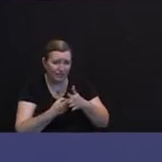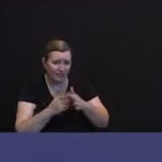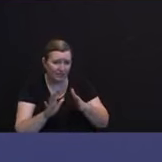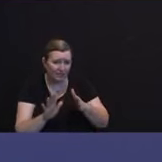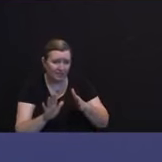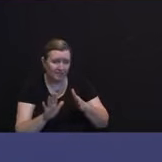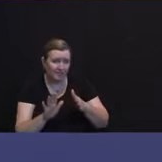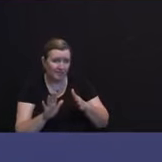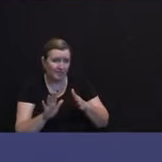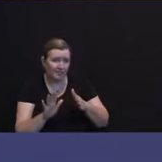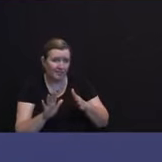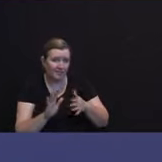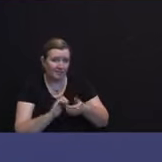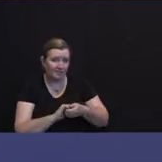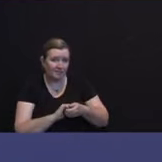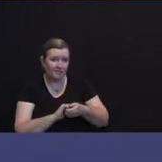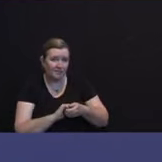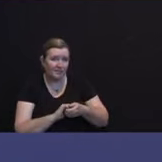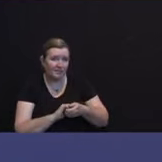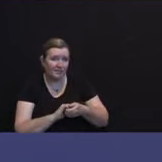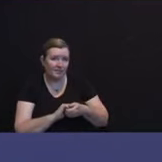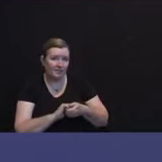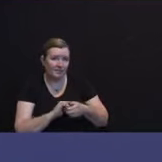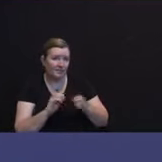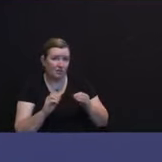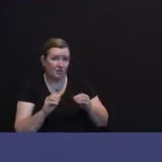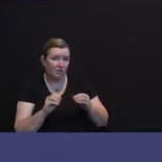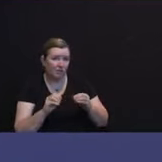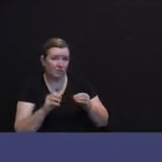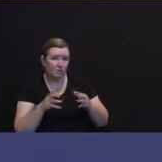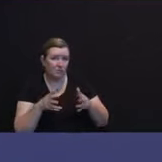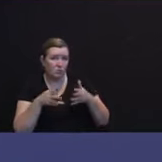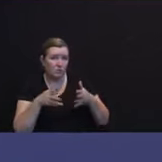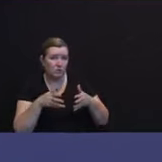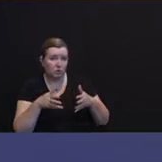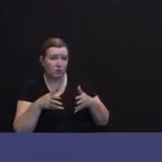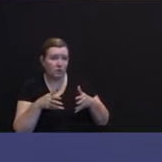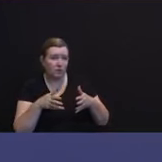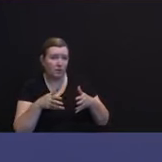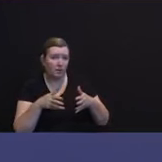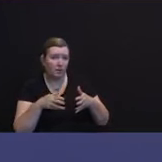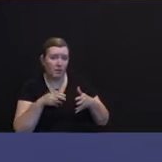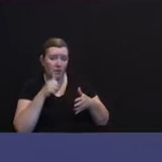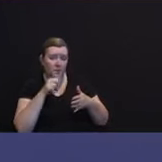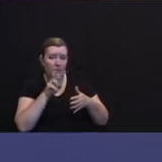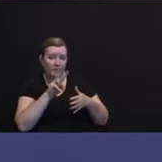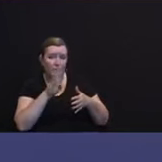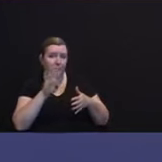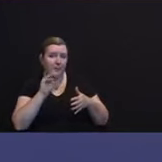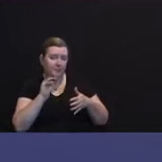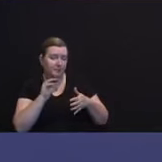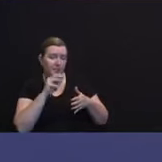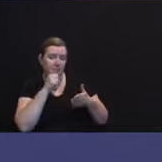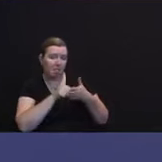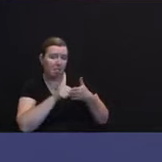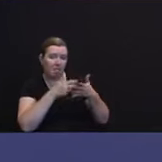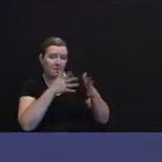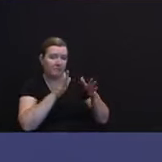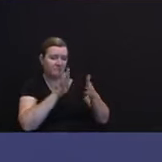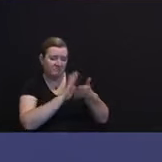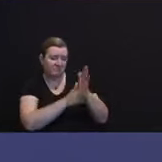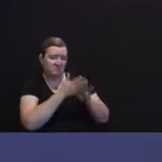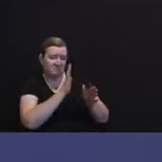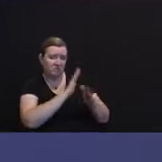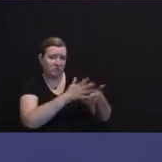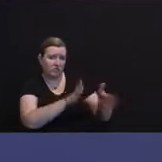so there should be no outstanding mail-ins. And on provisionals, I can't give you that number yet